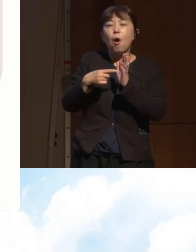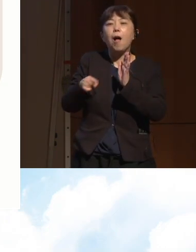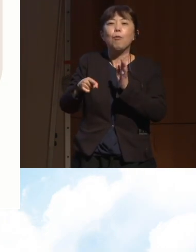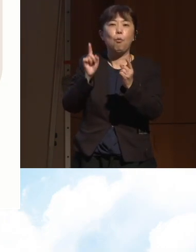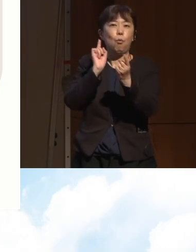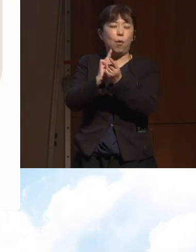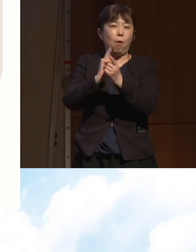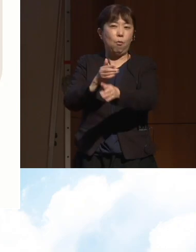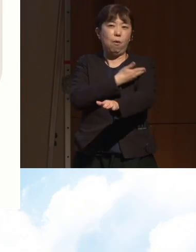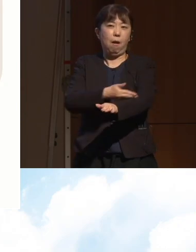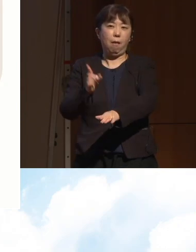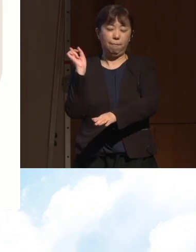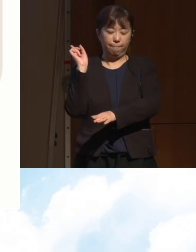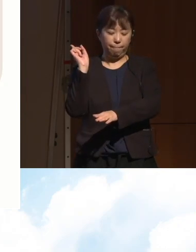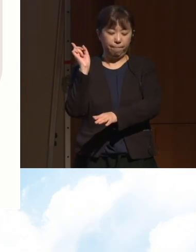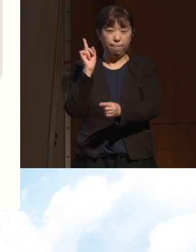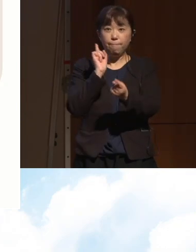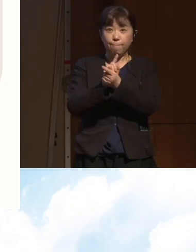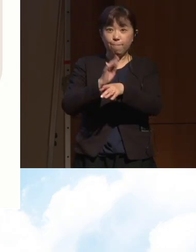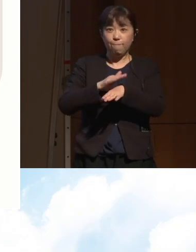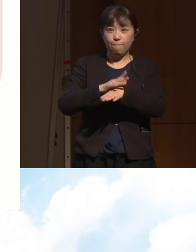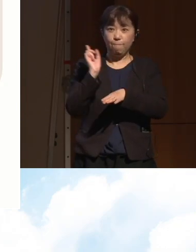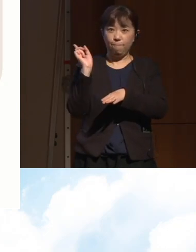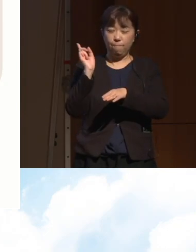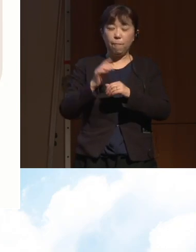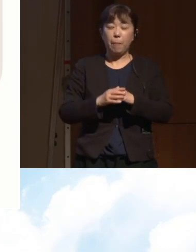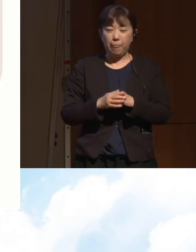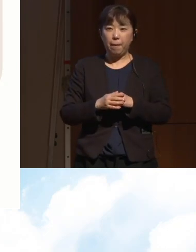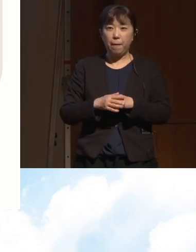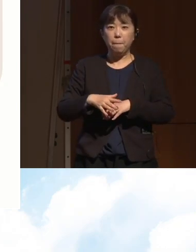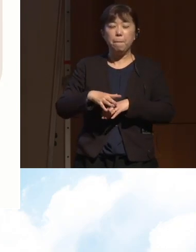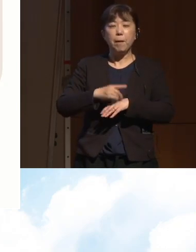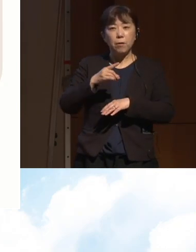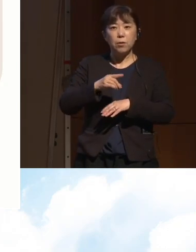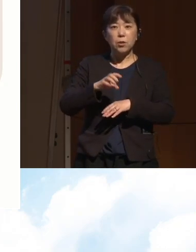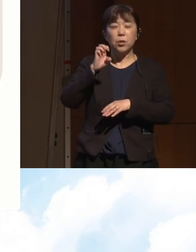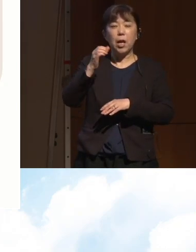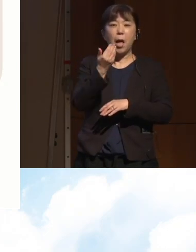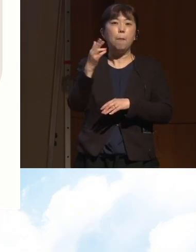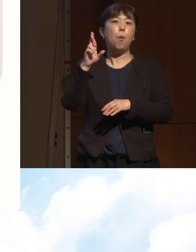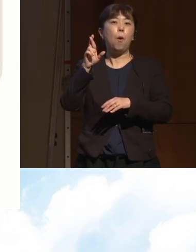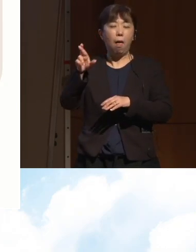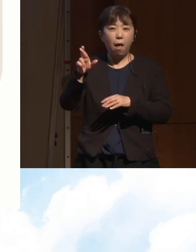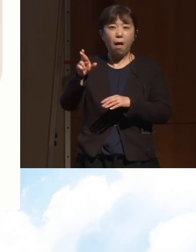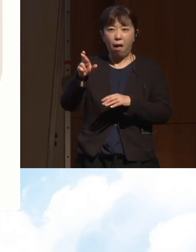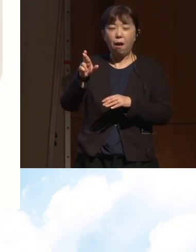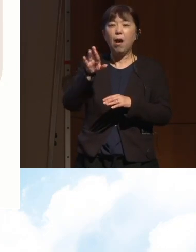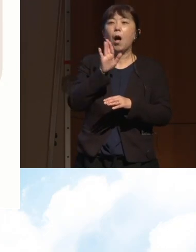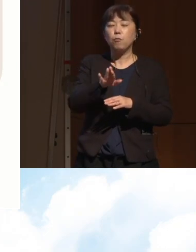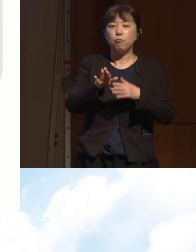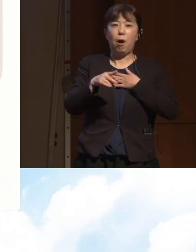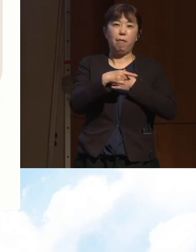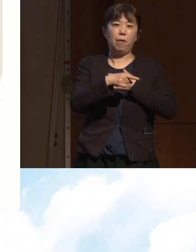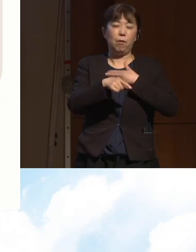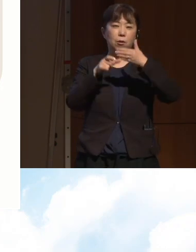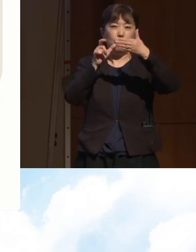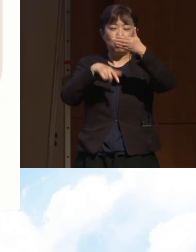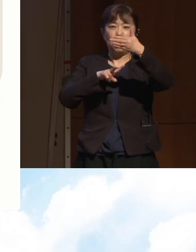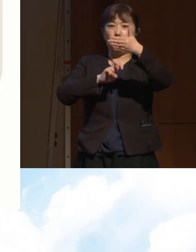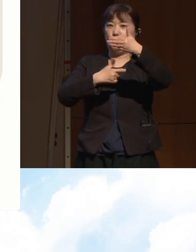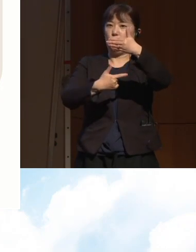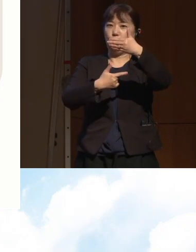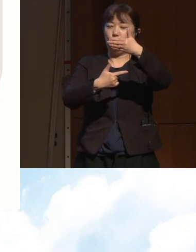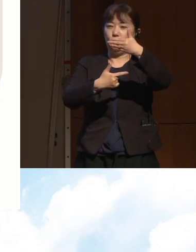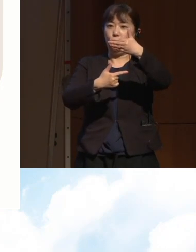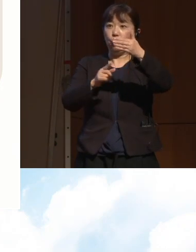understood that they had a viral hemorrhagic fever outbreak on the evening of September 26th. They announced that outbreak publicly on the morning of